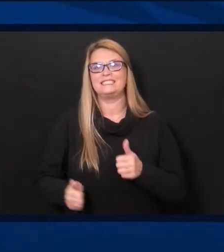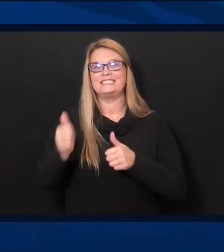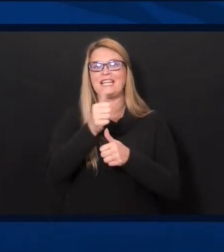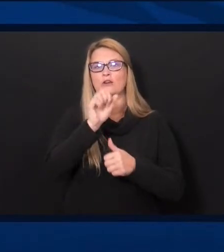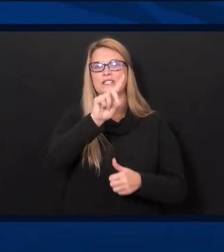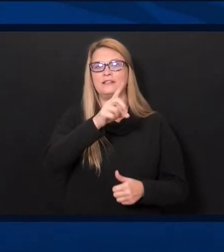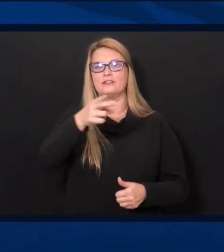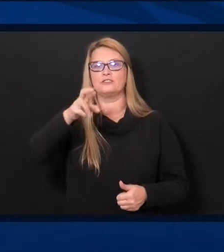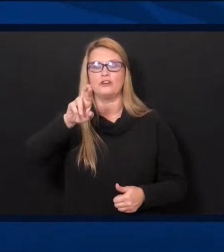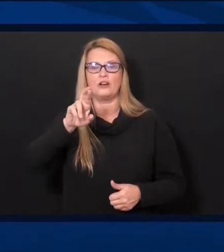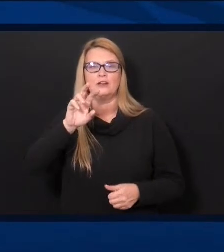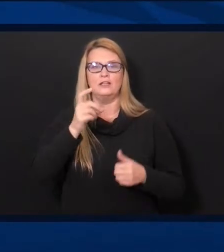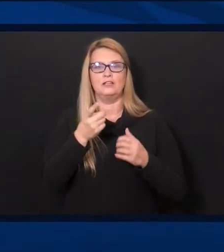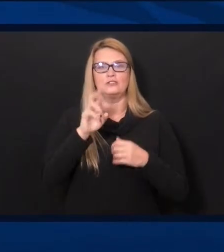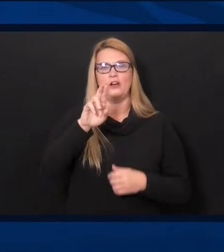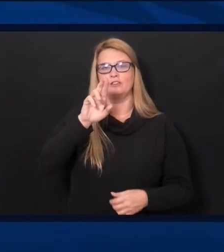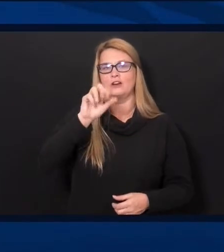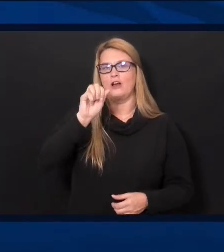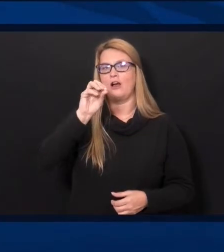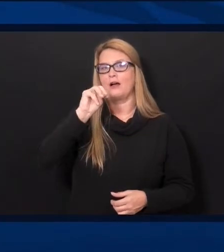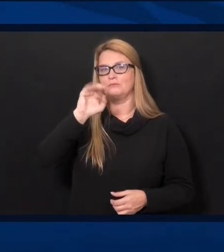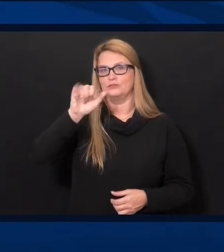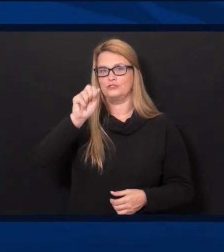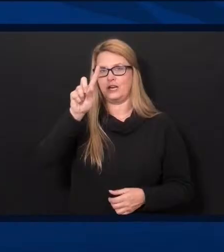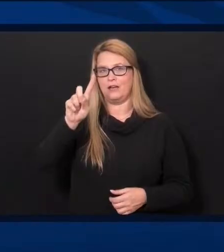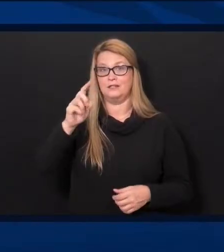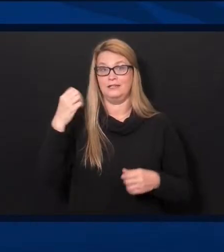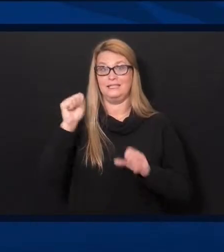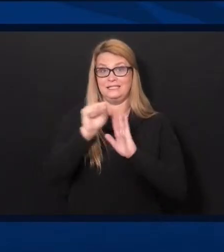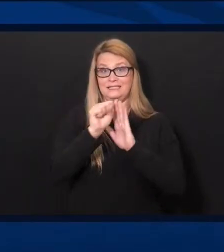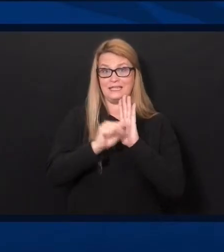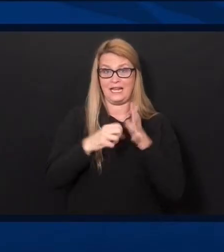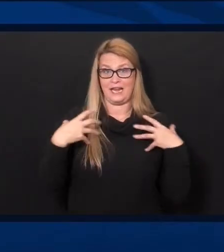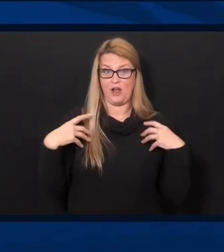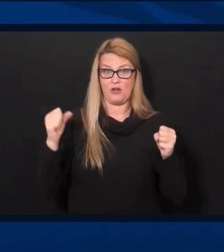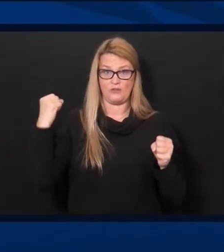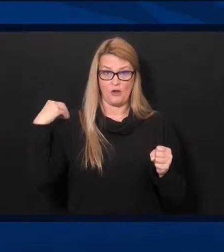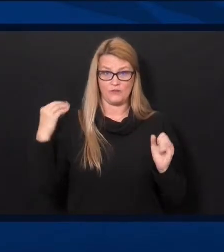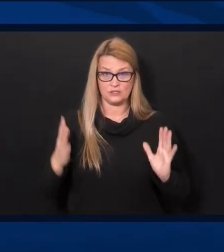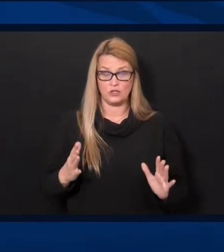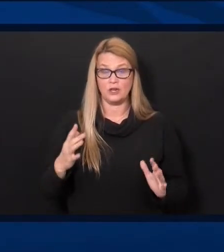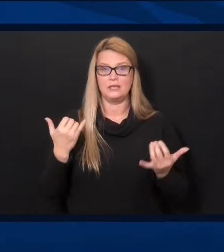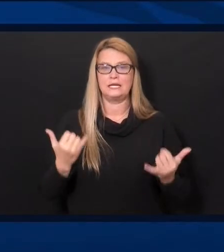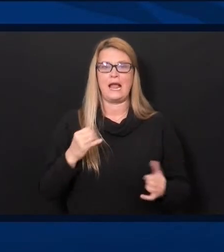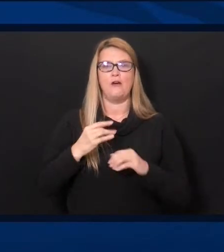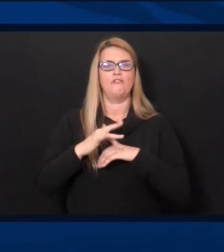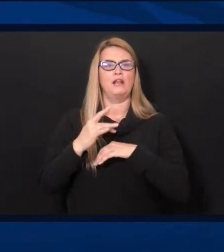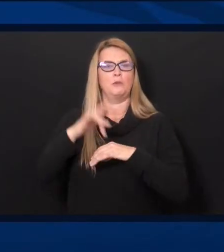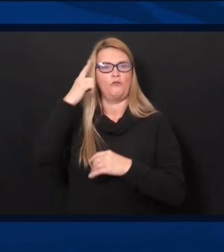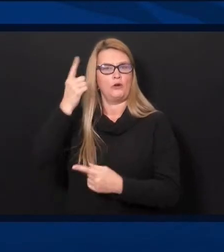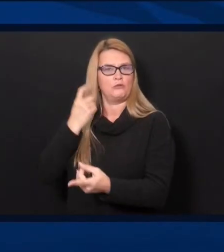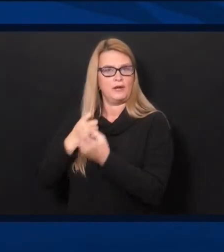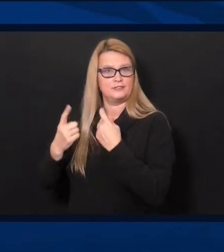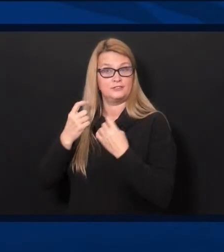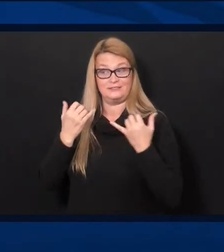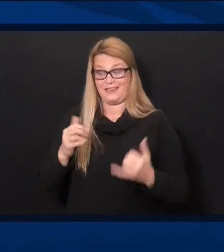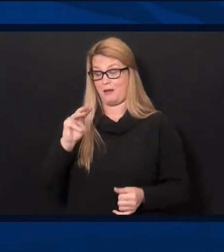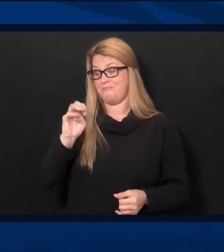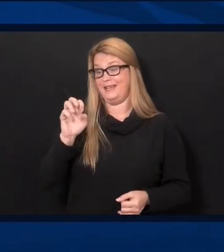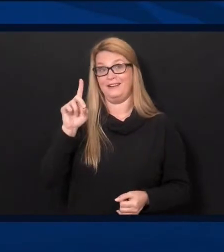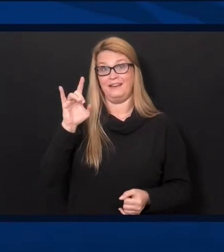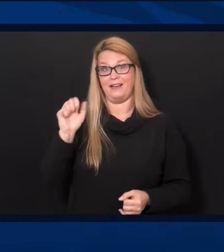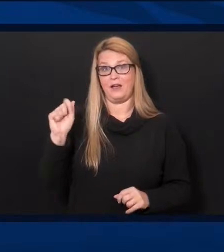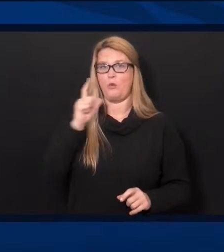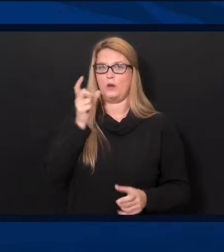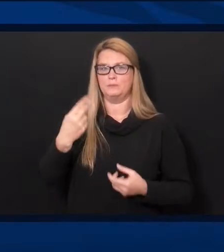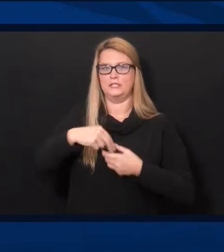DHHR, and Dr. Ayn Amjad, our State Health Officer, are both joining us today and are available for questions. We'll now go to questions from members of the media. The first today